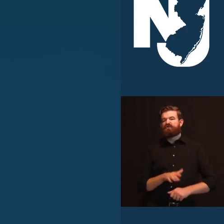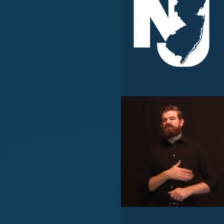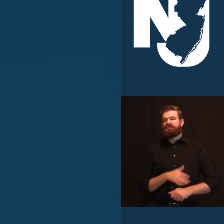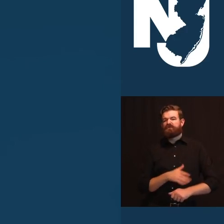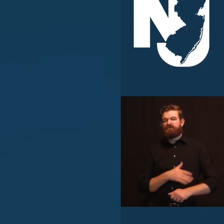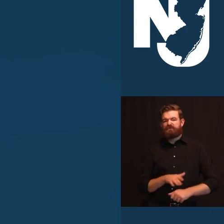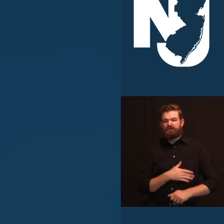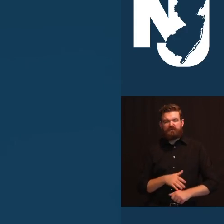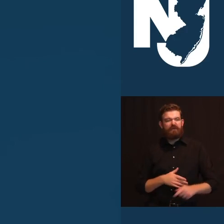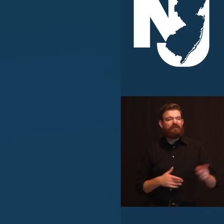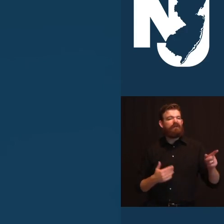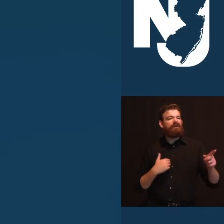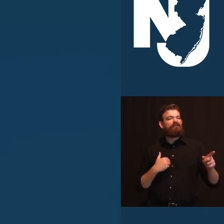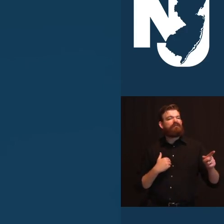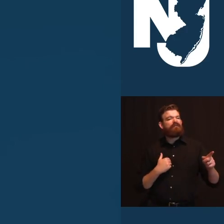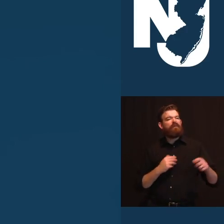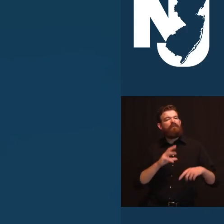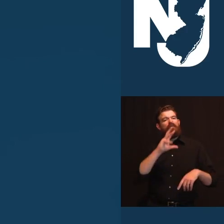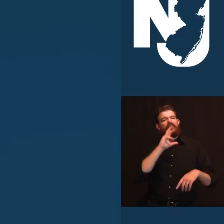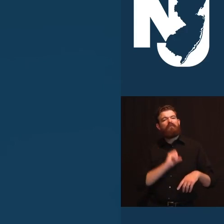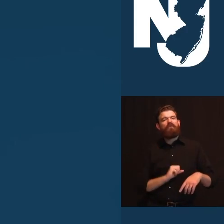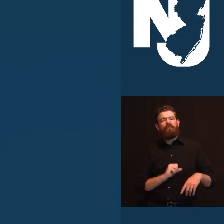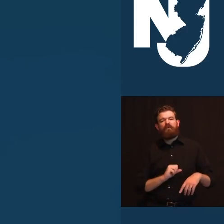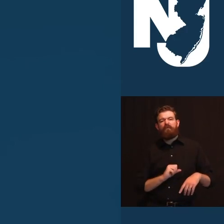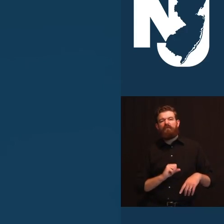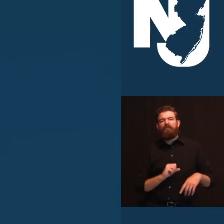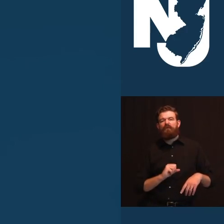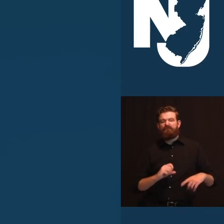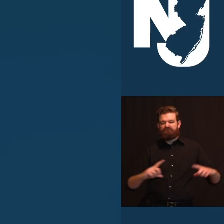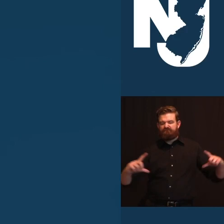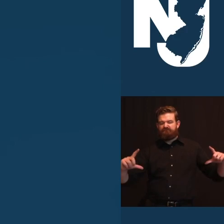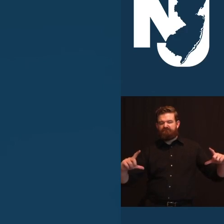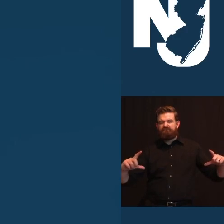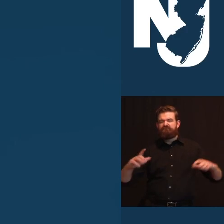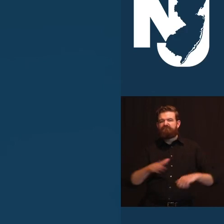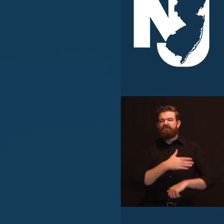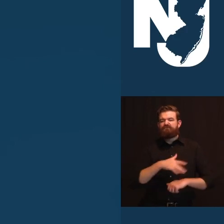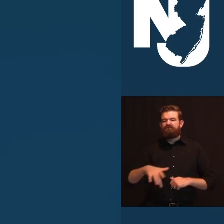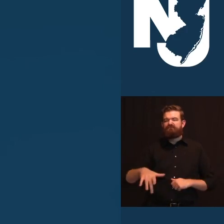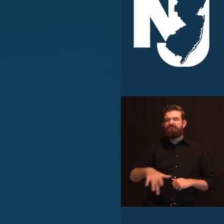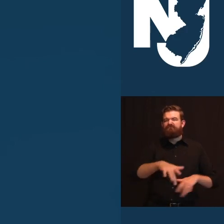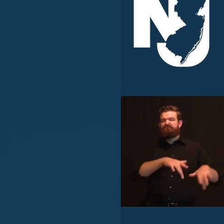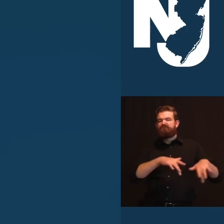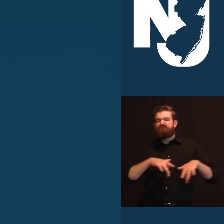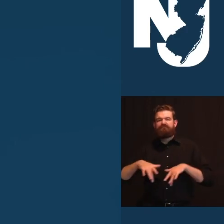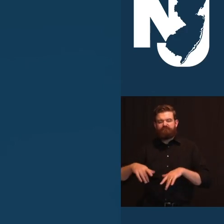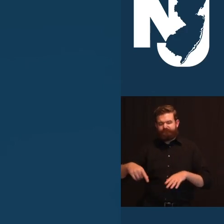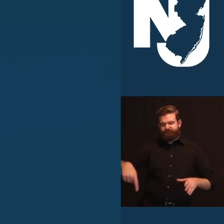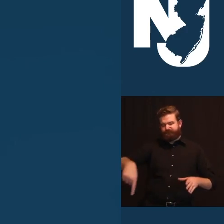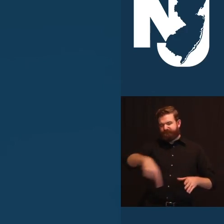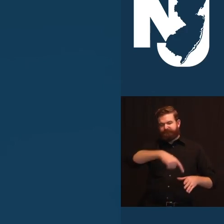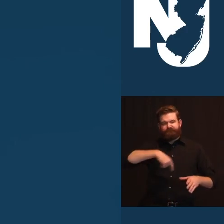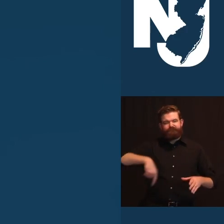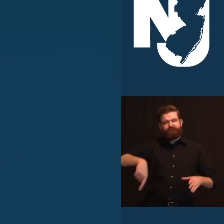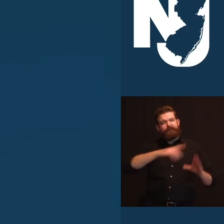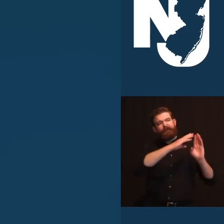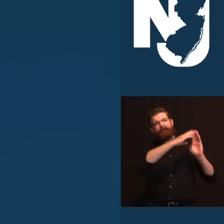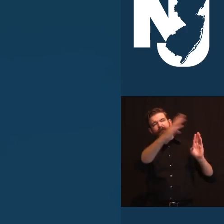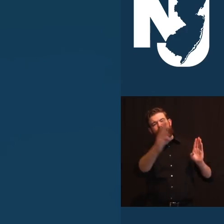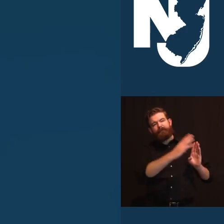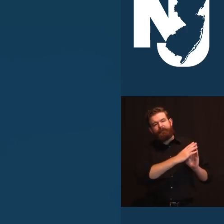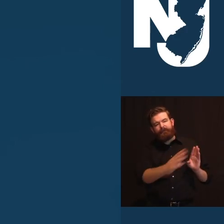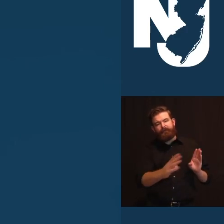vinyl collection. Those records, Pat and I might be the only 2 people, actually Judy will know vinyl. A few of us may know vinyl here.